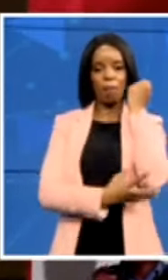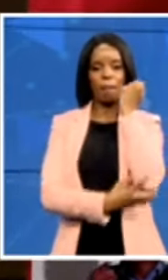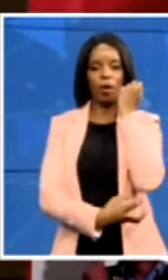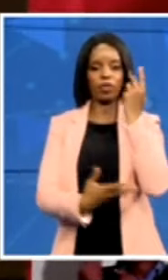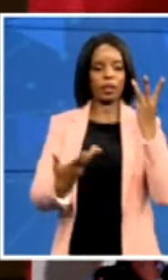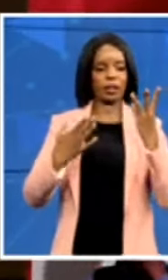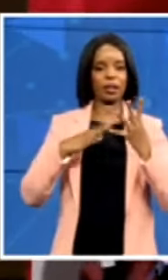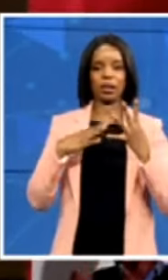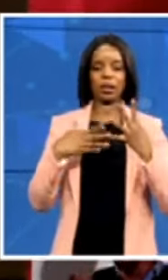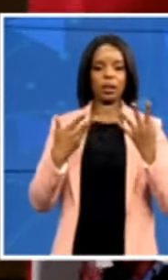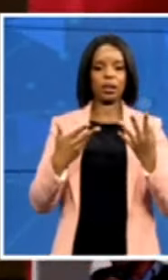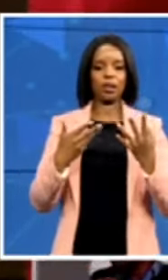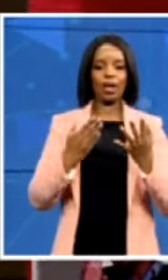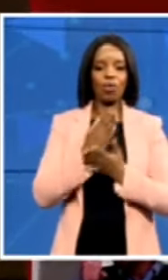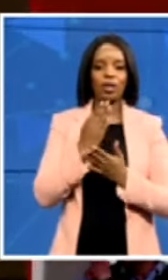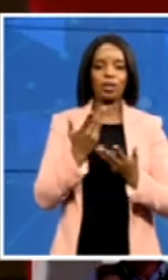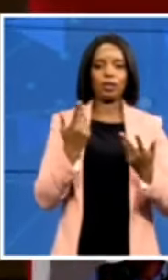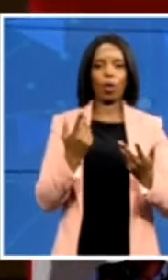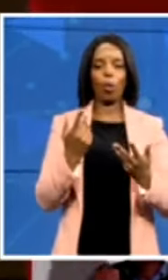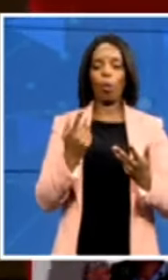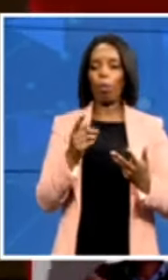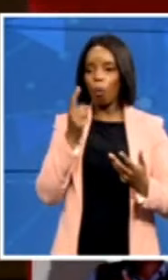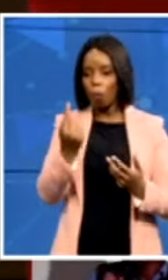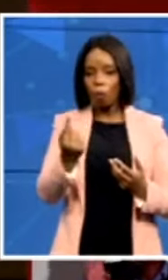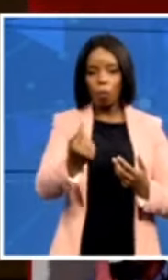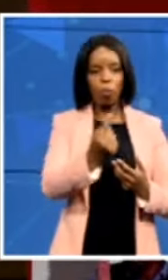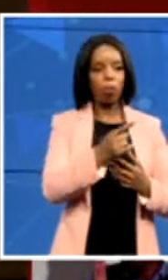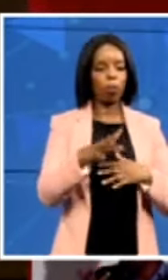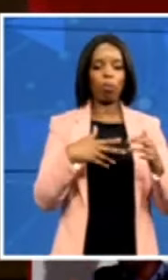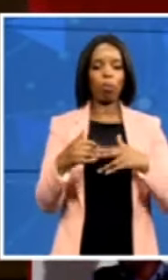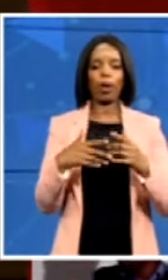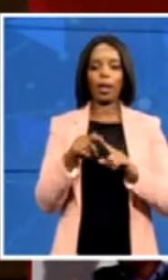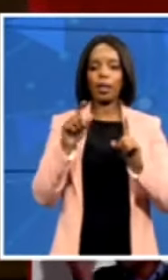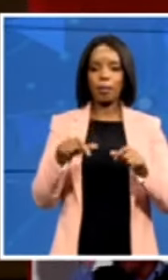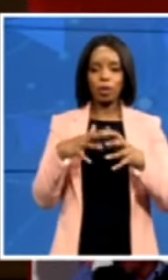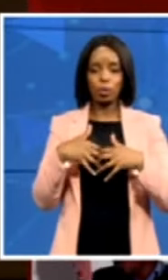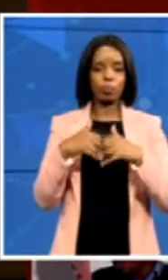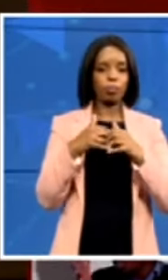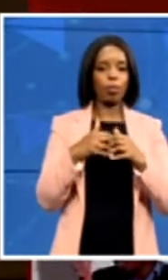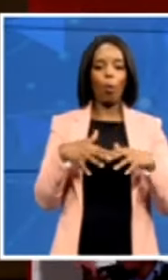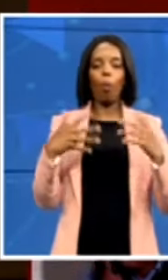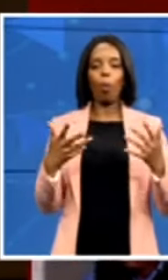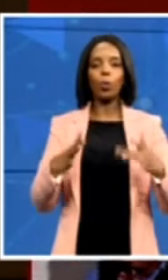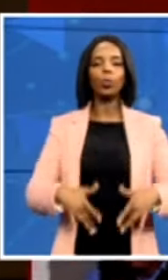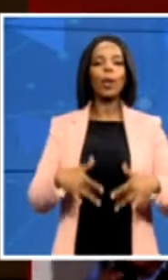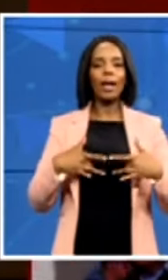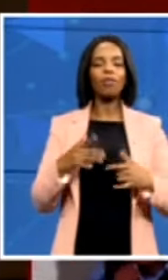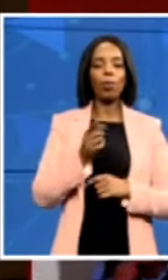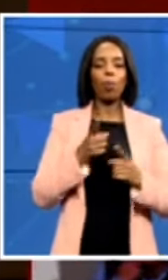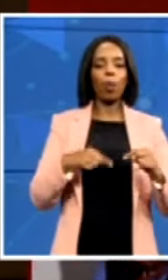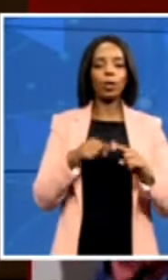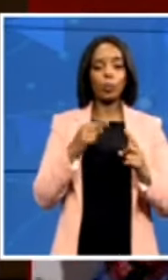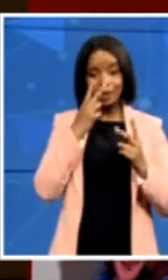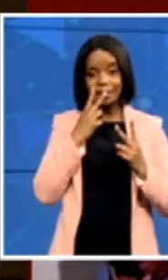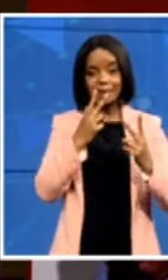to instigate or to lure them into what we've seen in July. And so we've